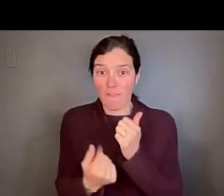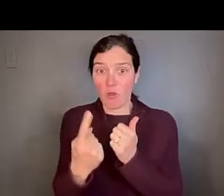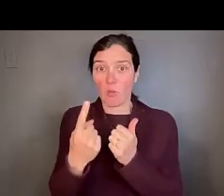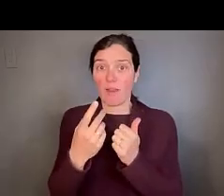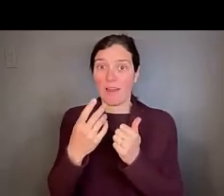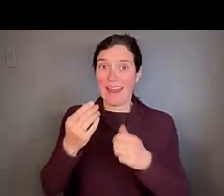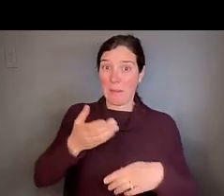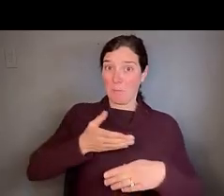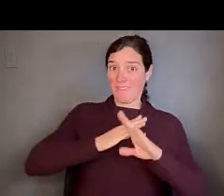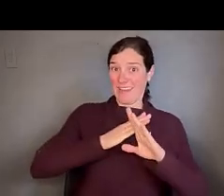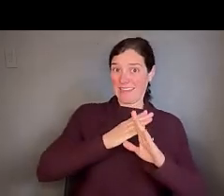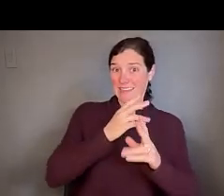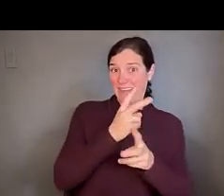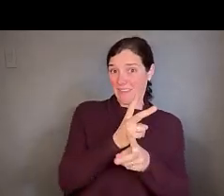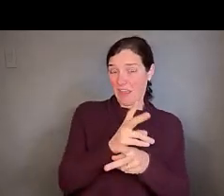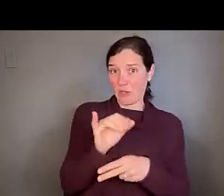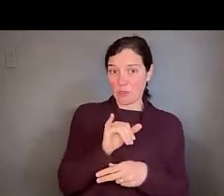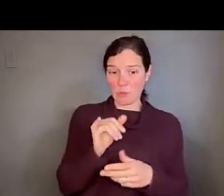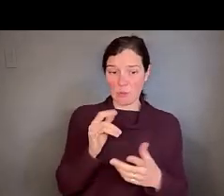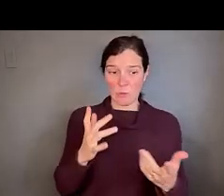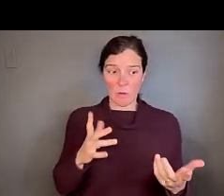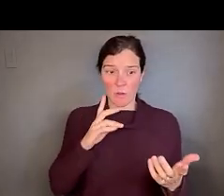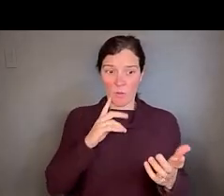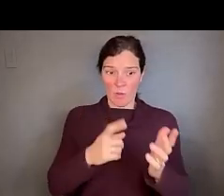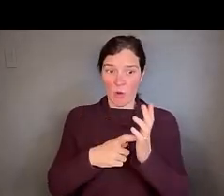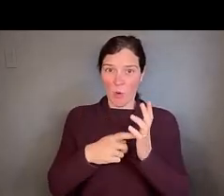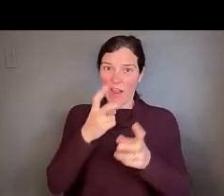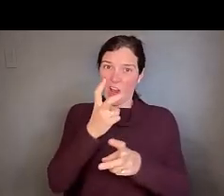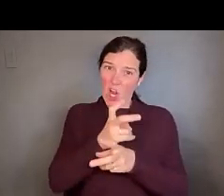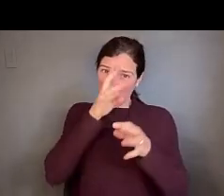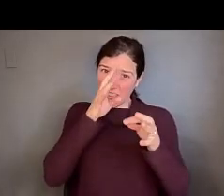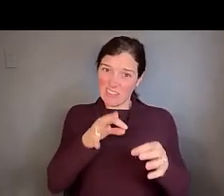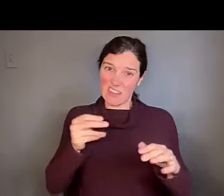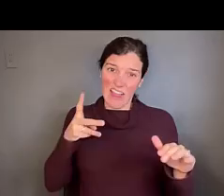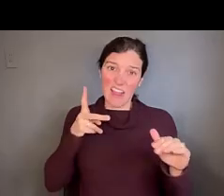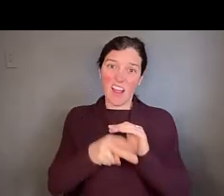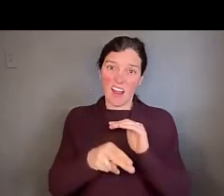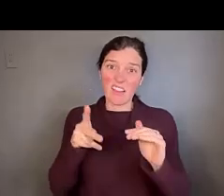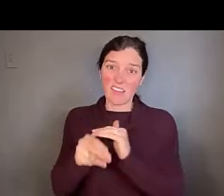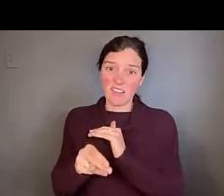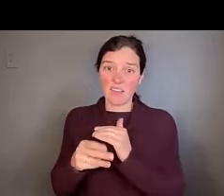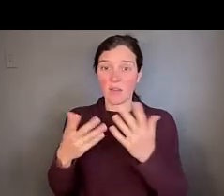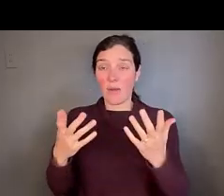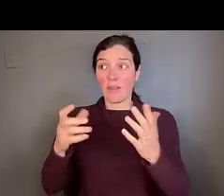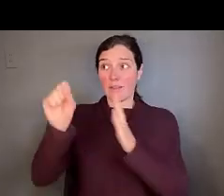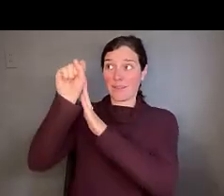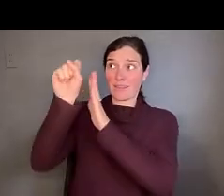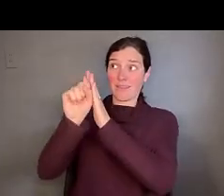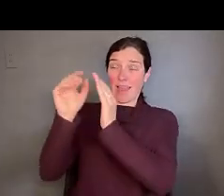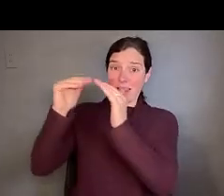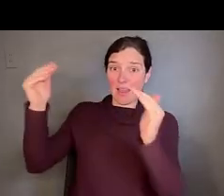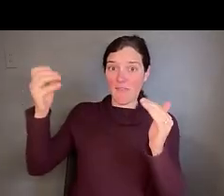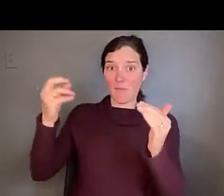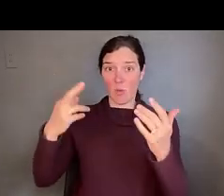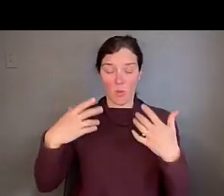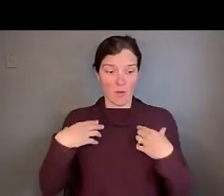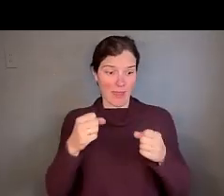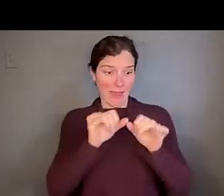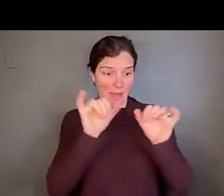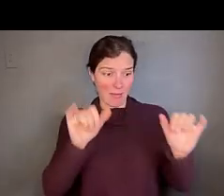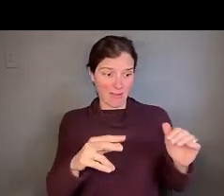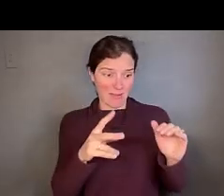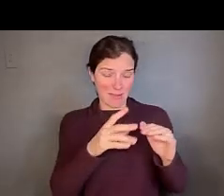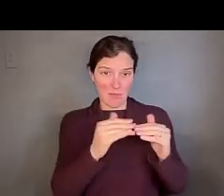hopefully preventative care, it's going to require hard decisions and cuts. And whether it's at the state level or whether it's at the health system